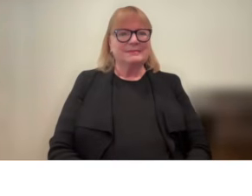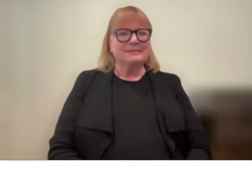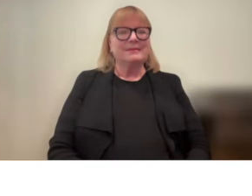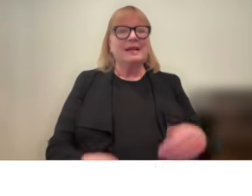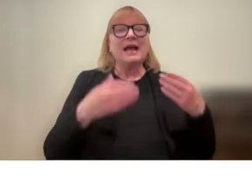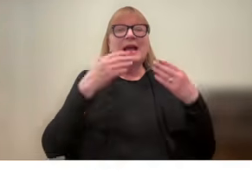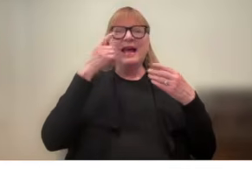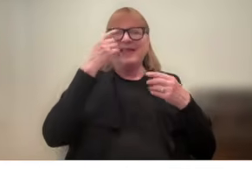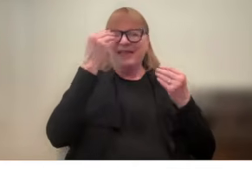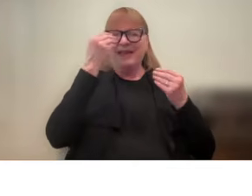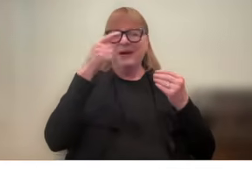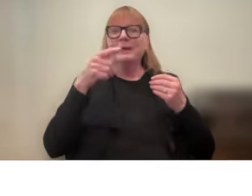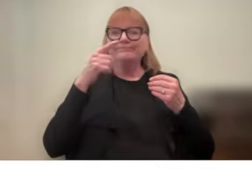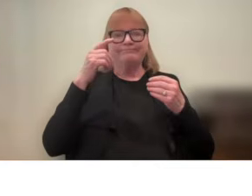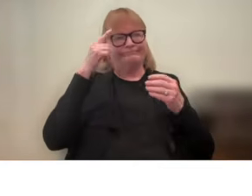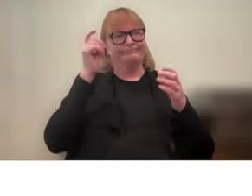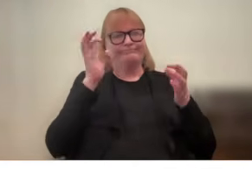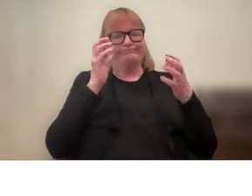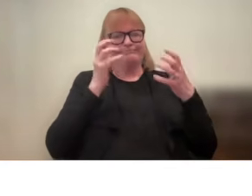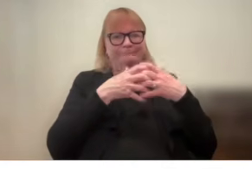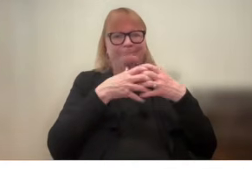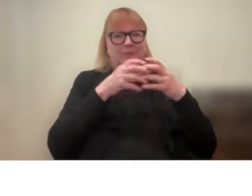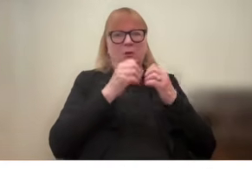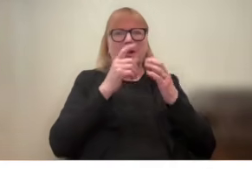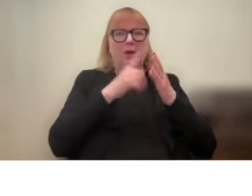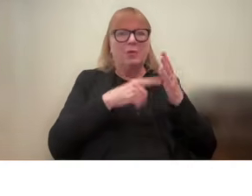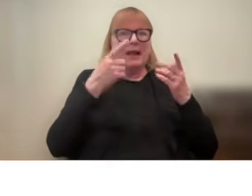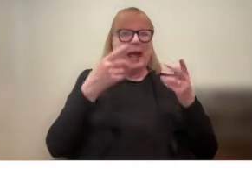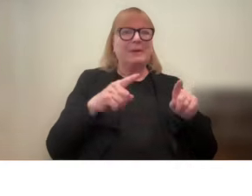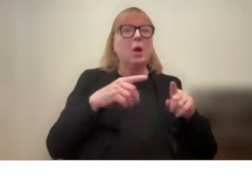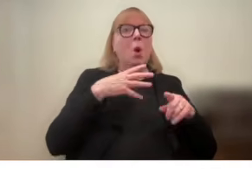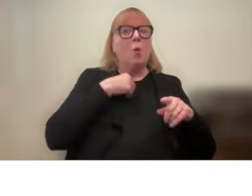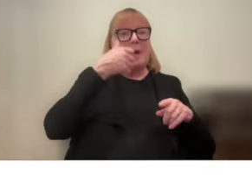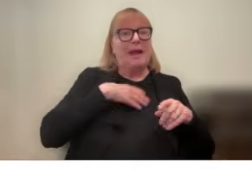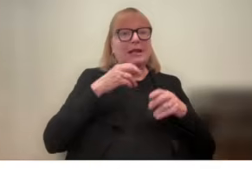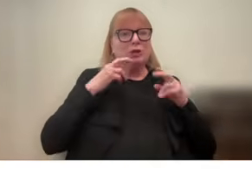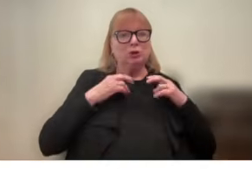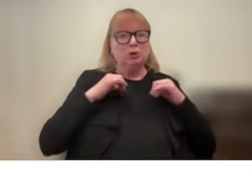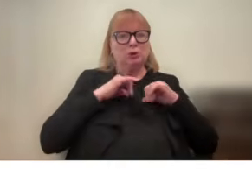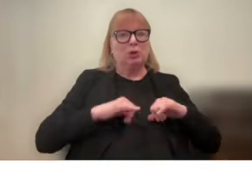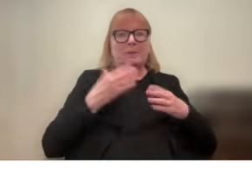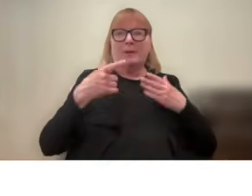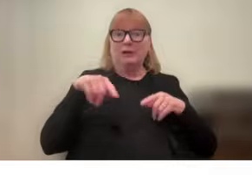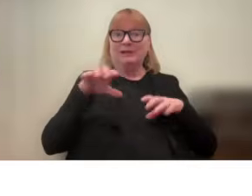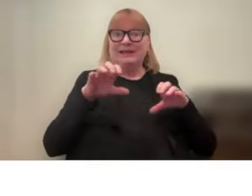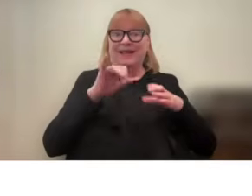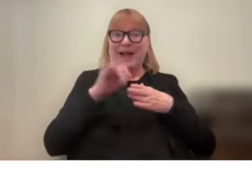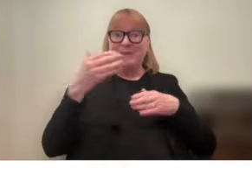I think you all are keen to what's happening. Yes, white men in a suit. It's true. Maybe some of you have done this